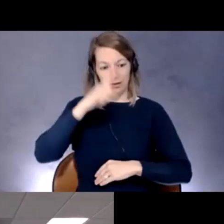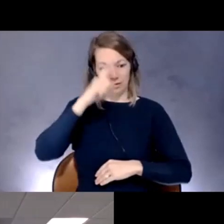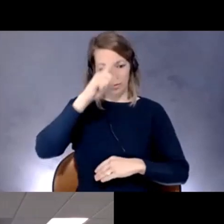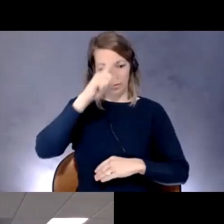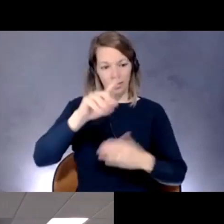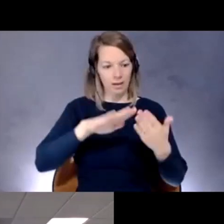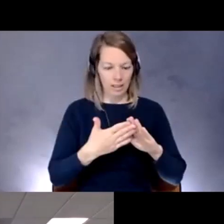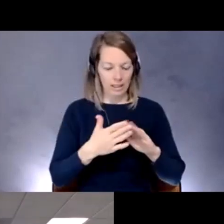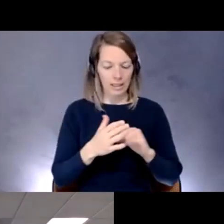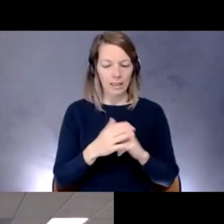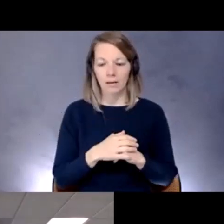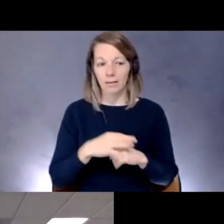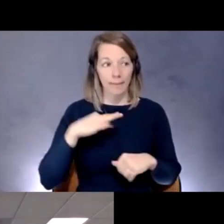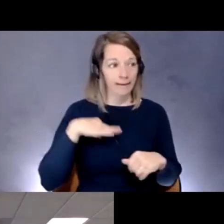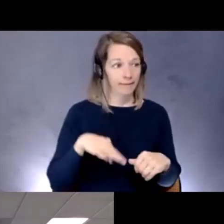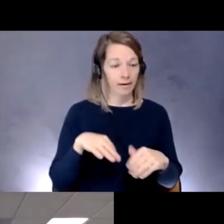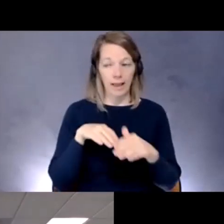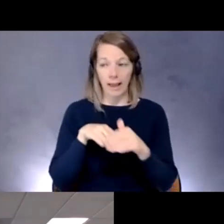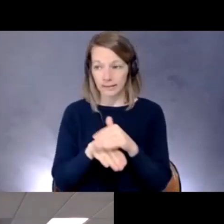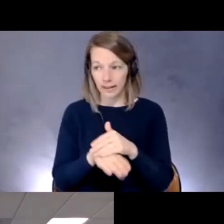community benefit, could be access,